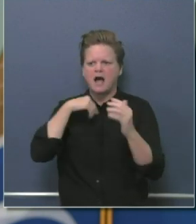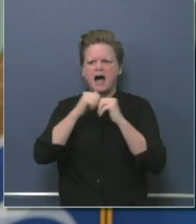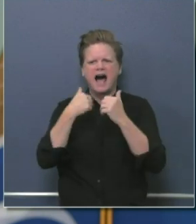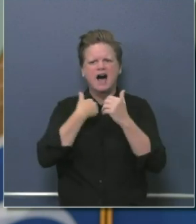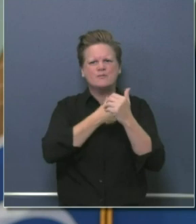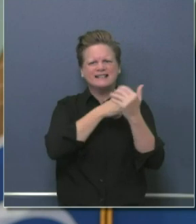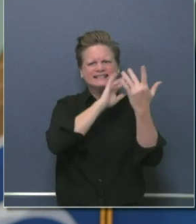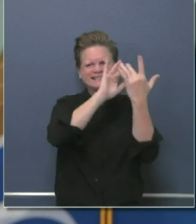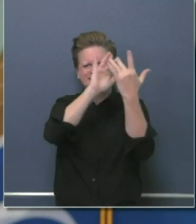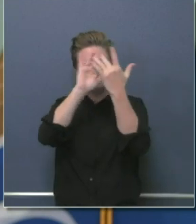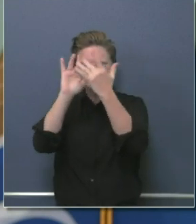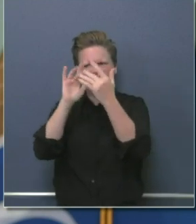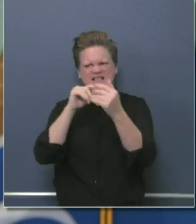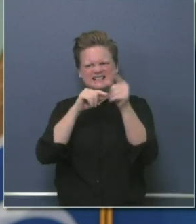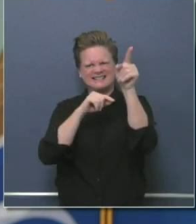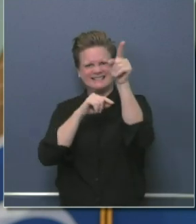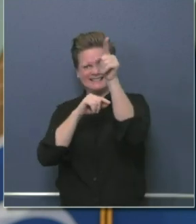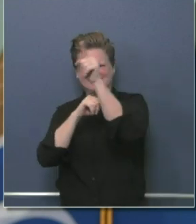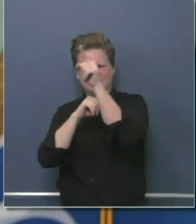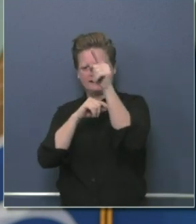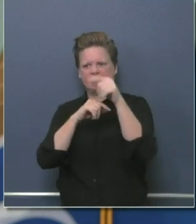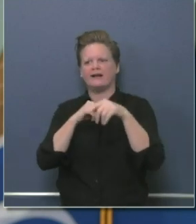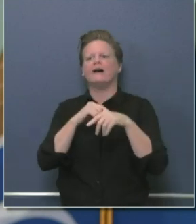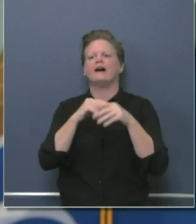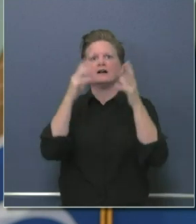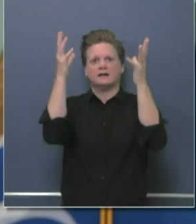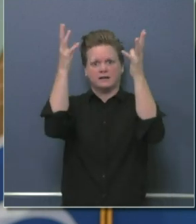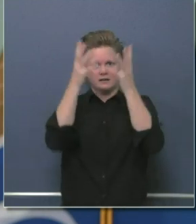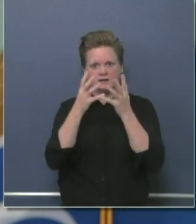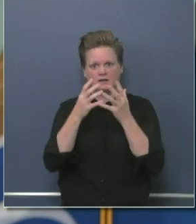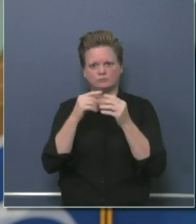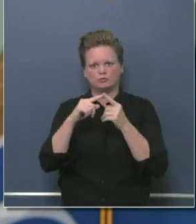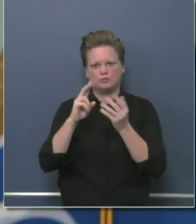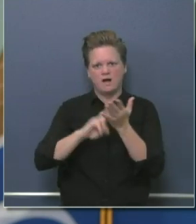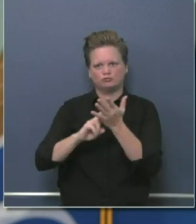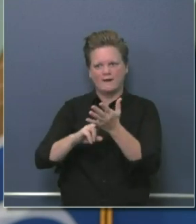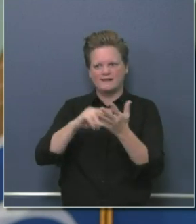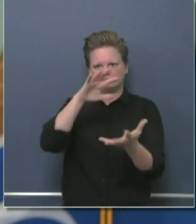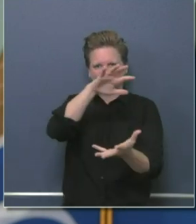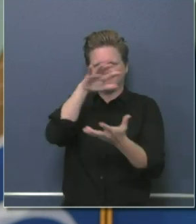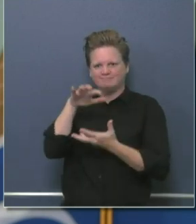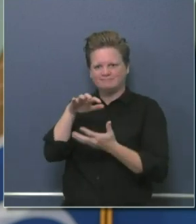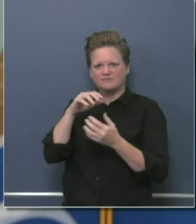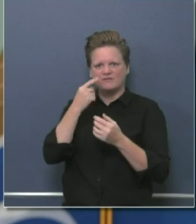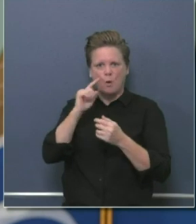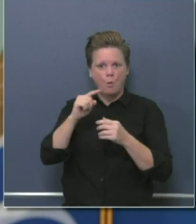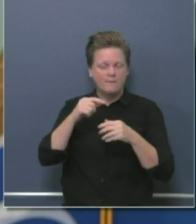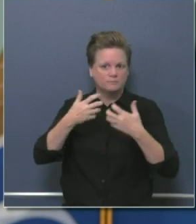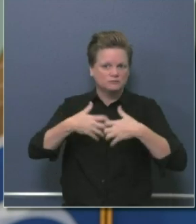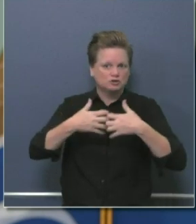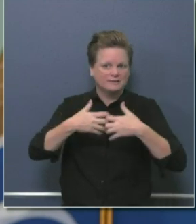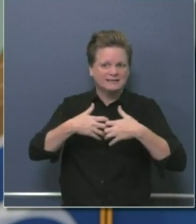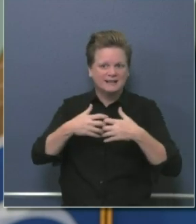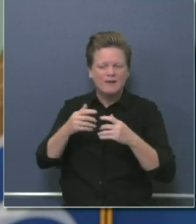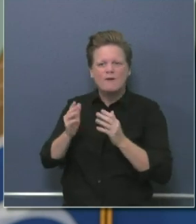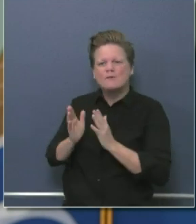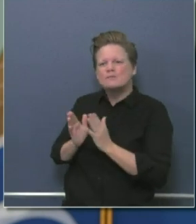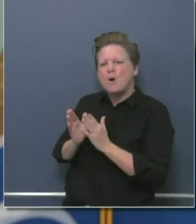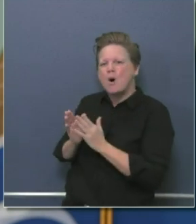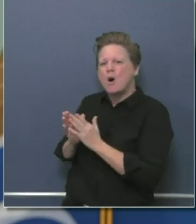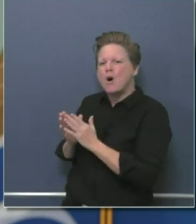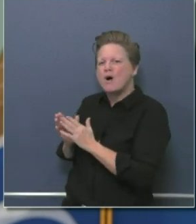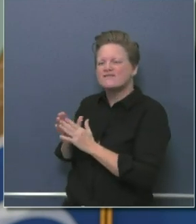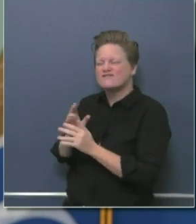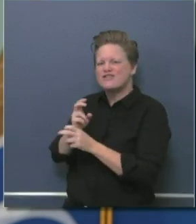a better way of going to meet the immediate needs because the time delay of getting these other companies up and moving. So, there